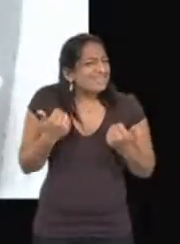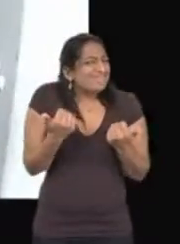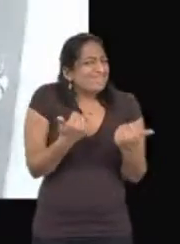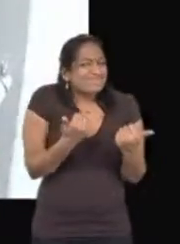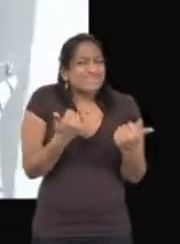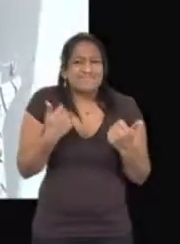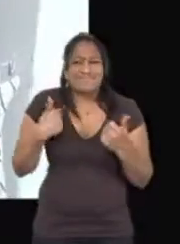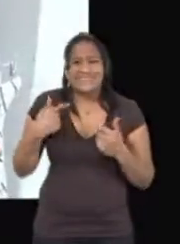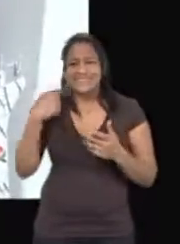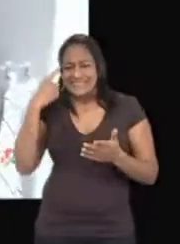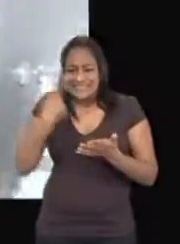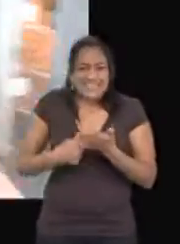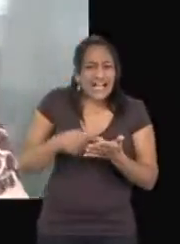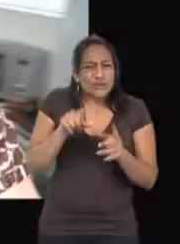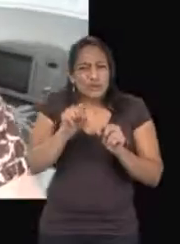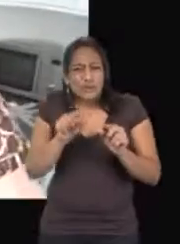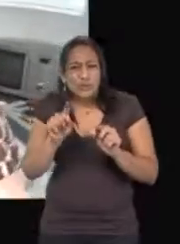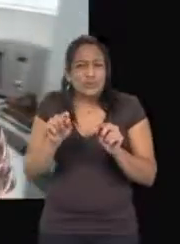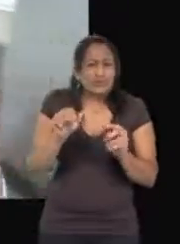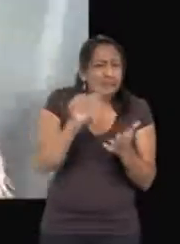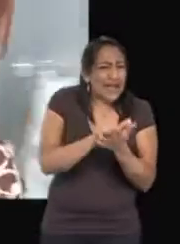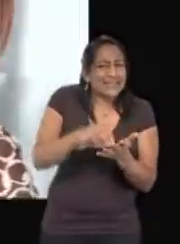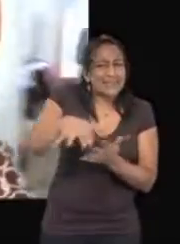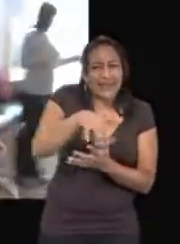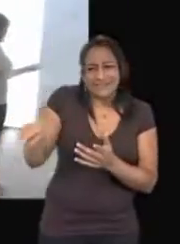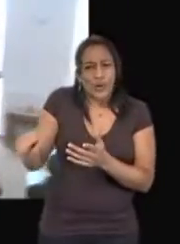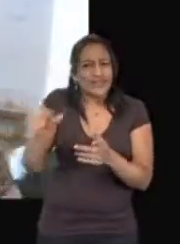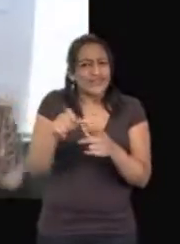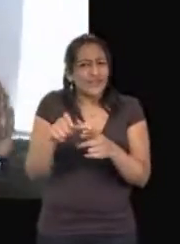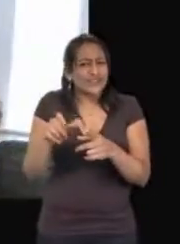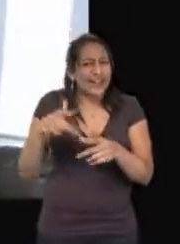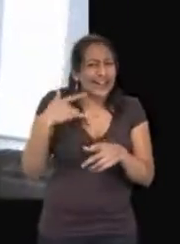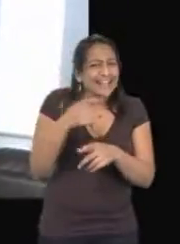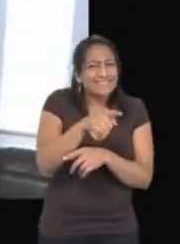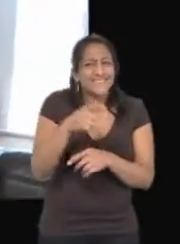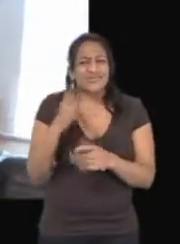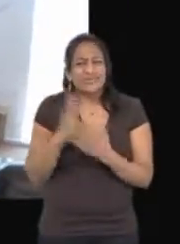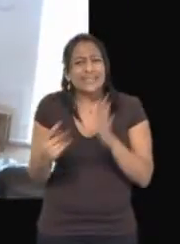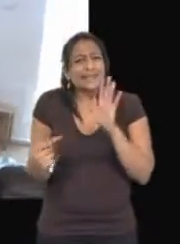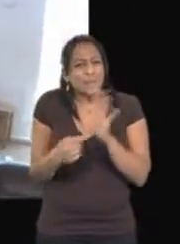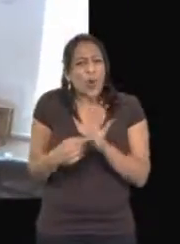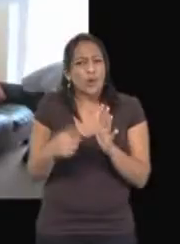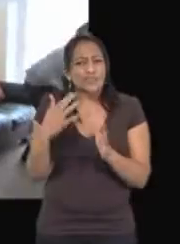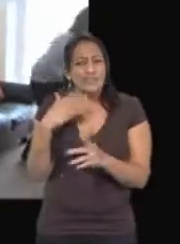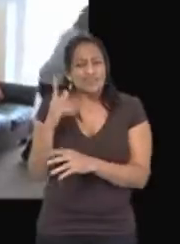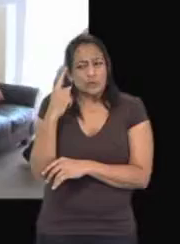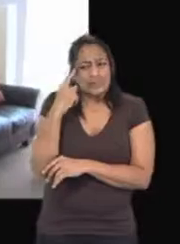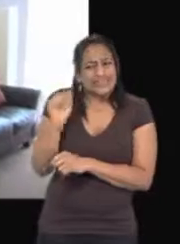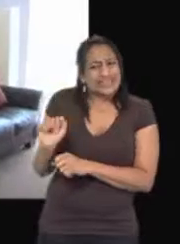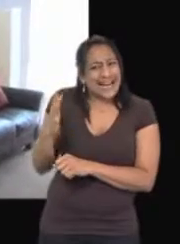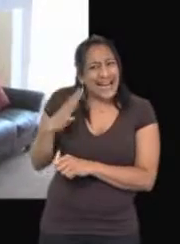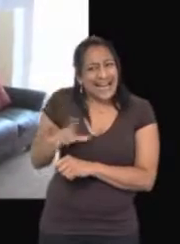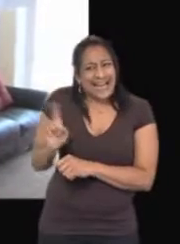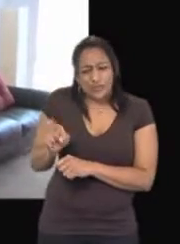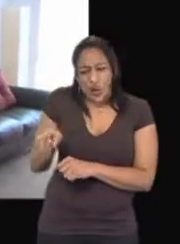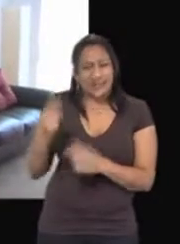spent a lot of time trying to choose the right place for Jennie to live. It was really important that we had to bear in mind the needs